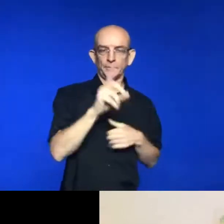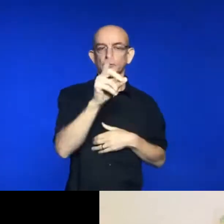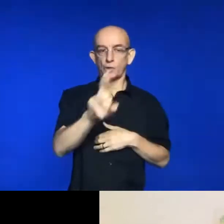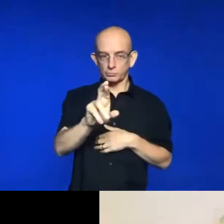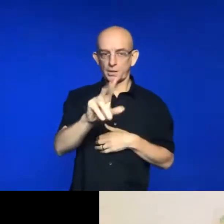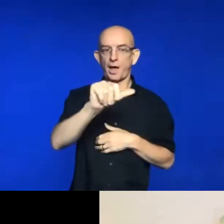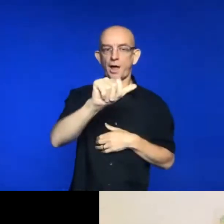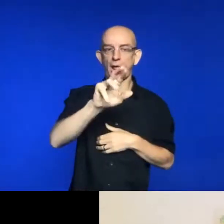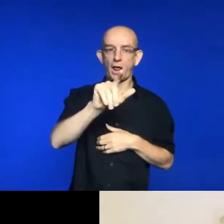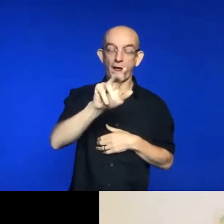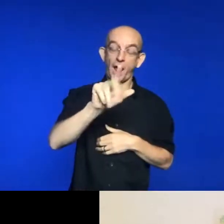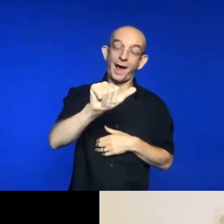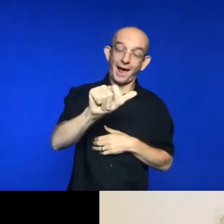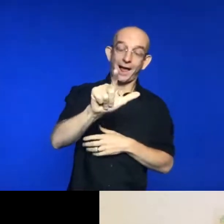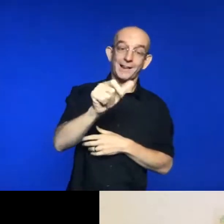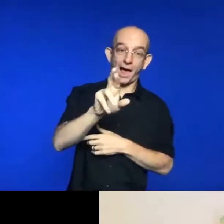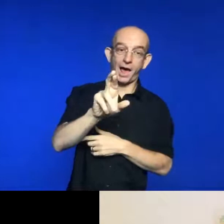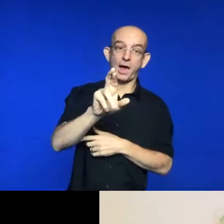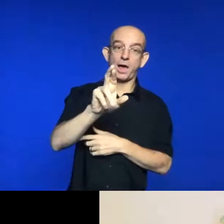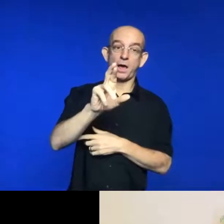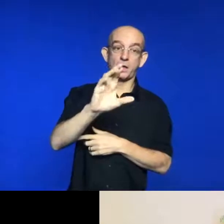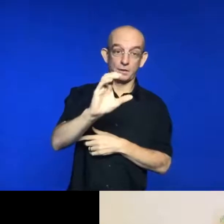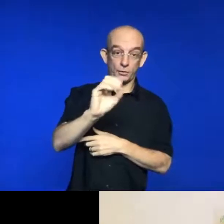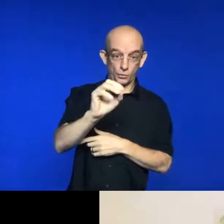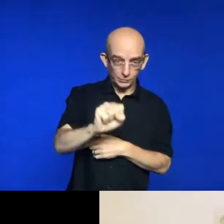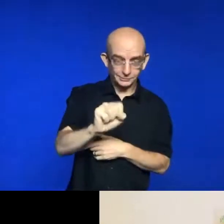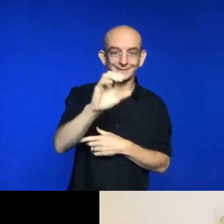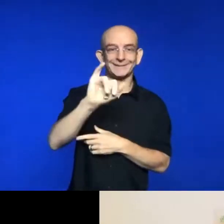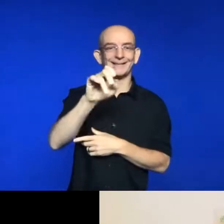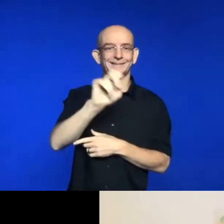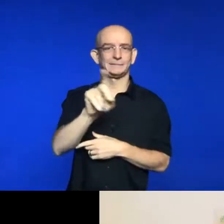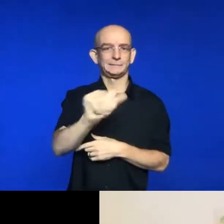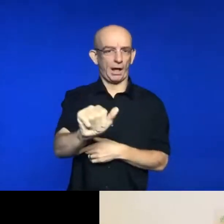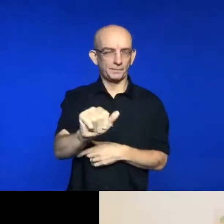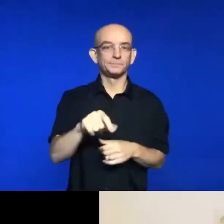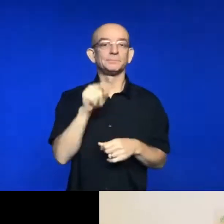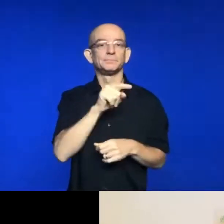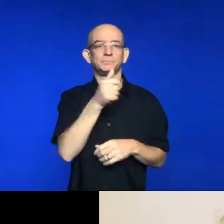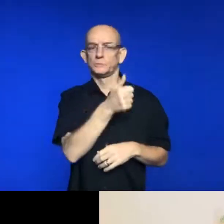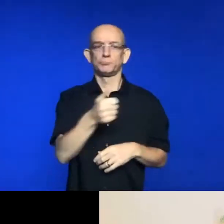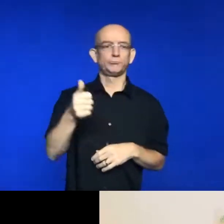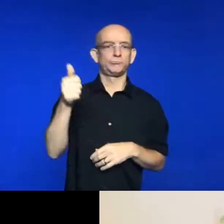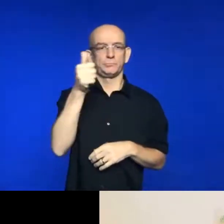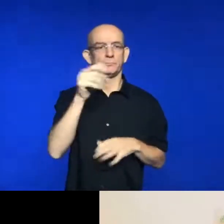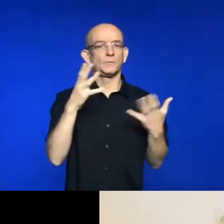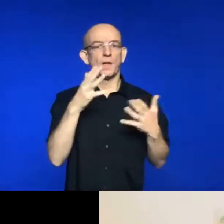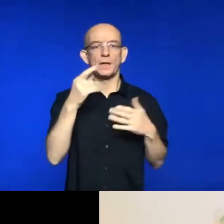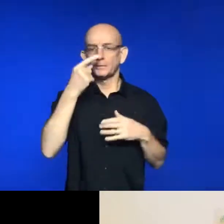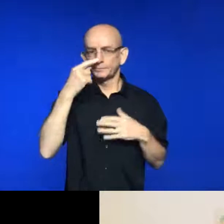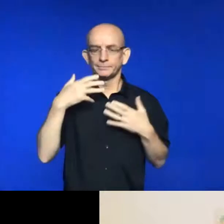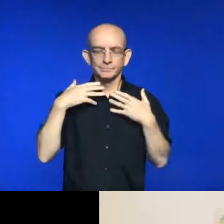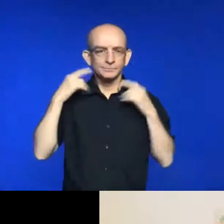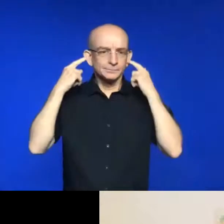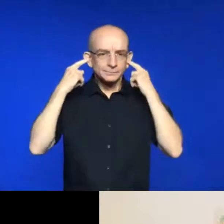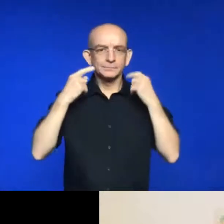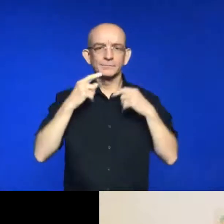at WHO. I will give her the floor in 1 minute. I would,